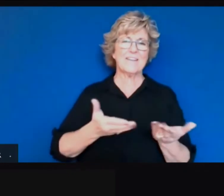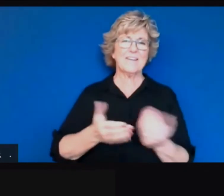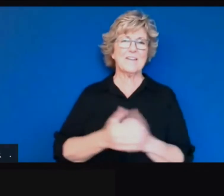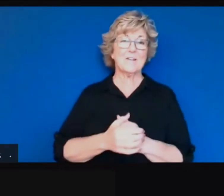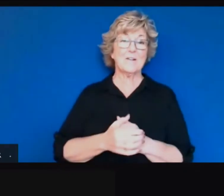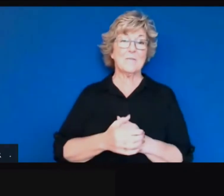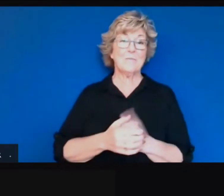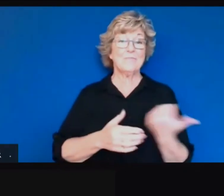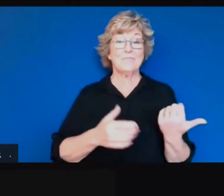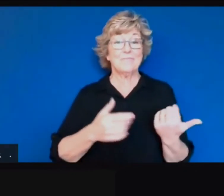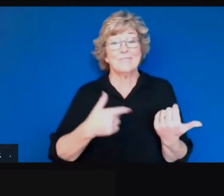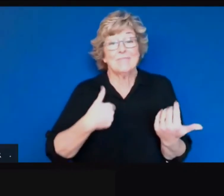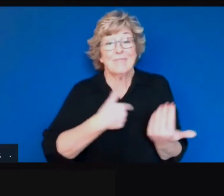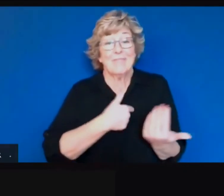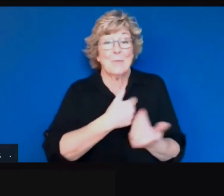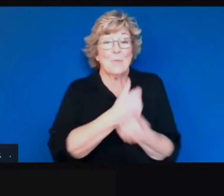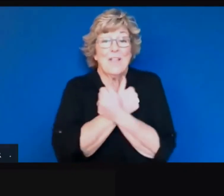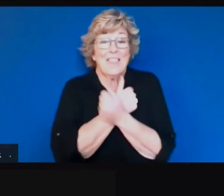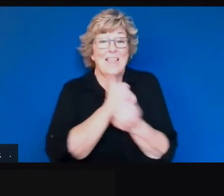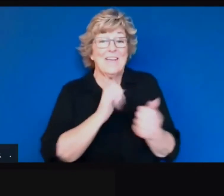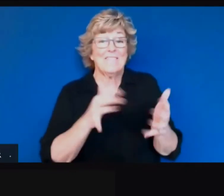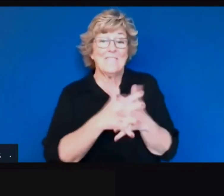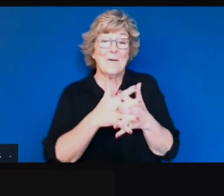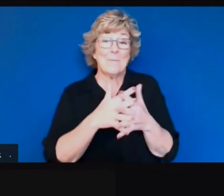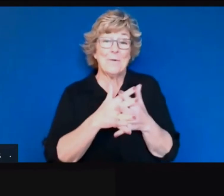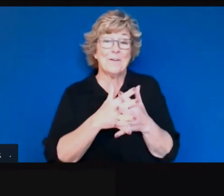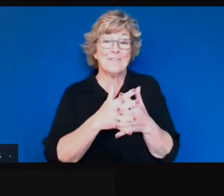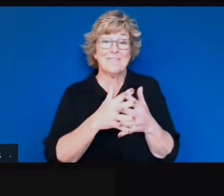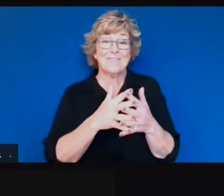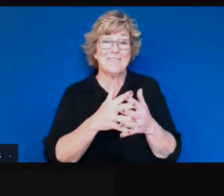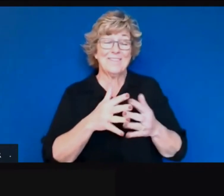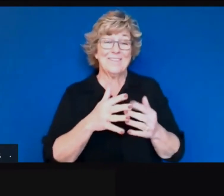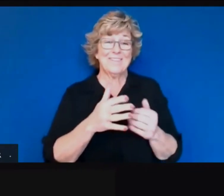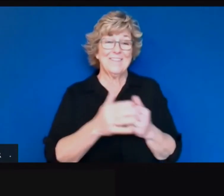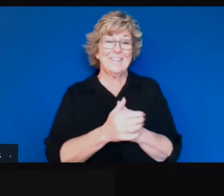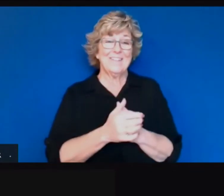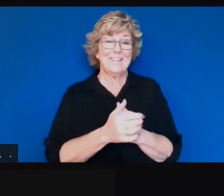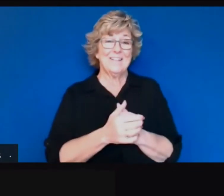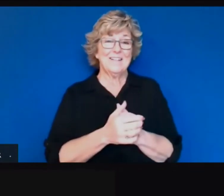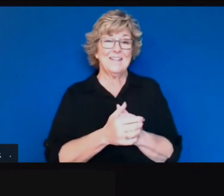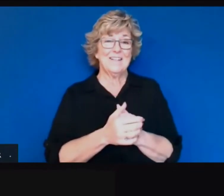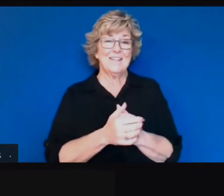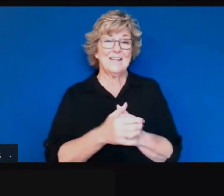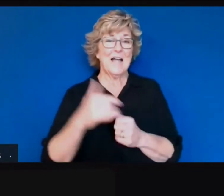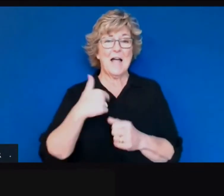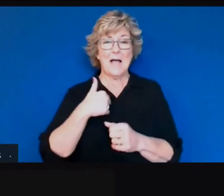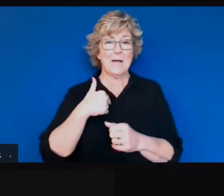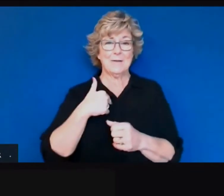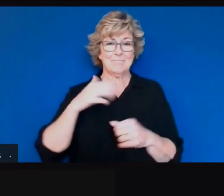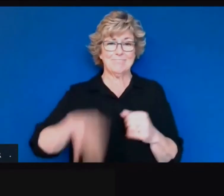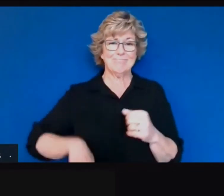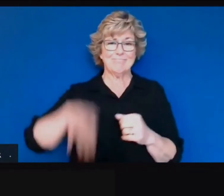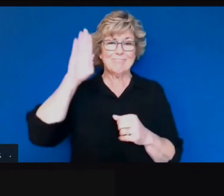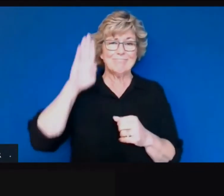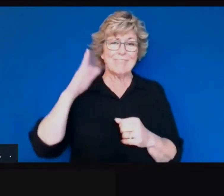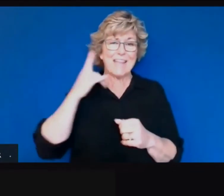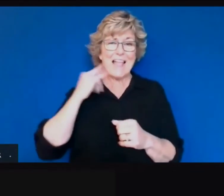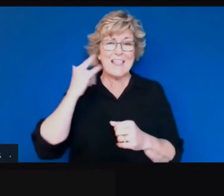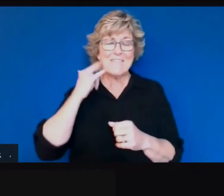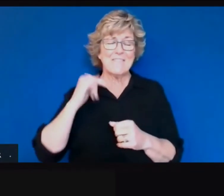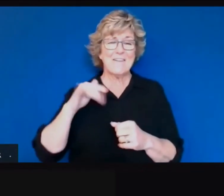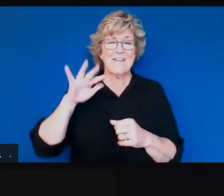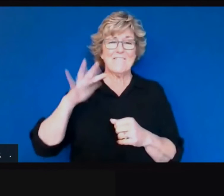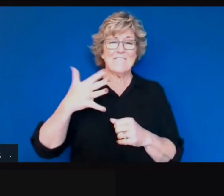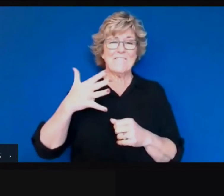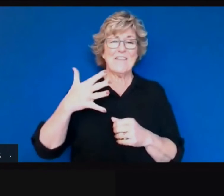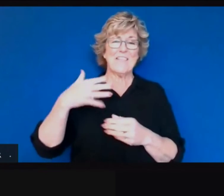part of, it's I don't know how best to describe it as a fifth generation California. I feel like, there was a gold